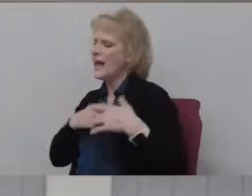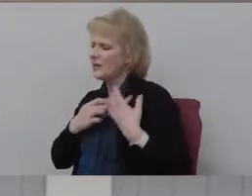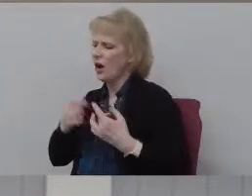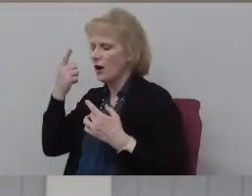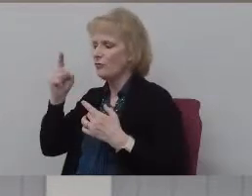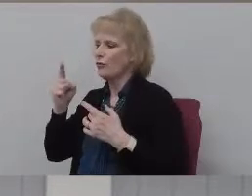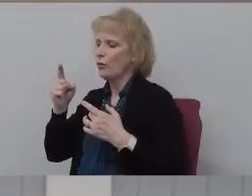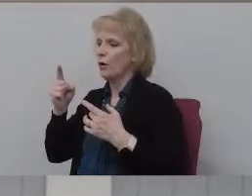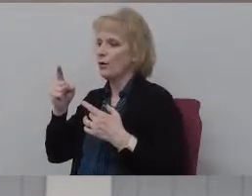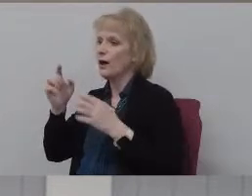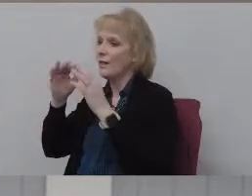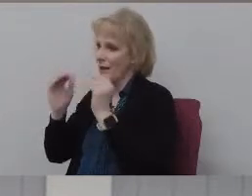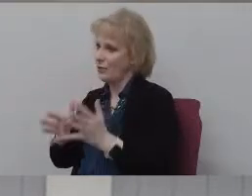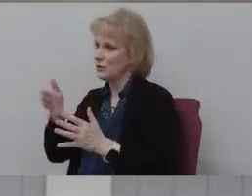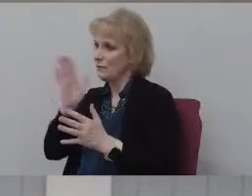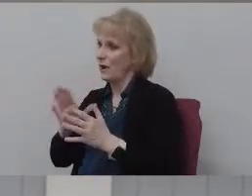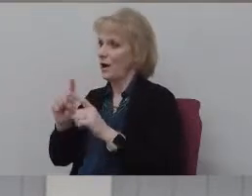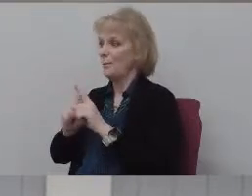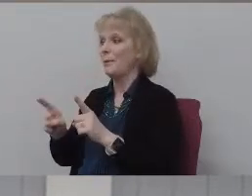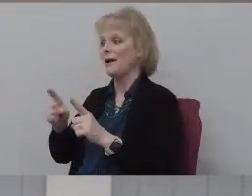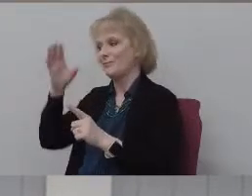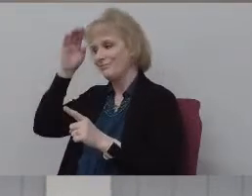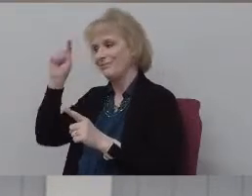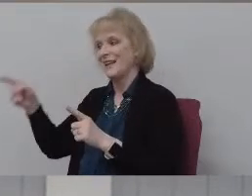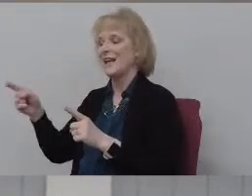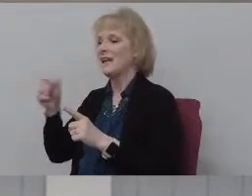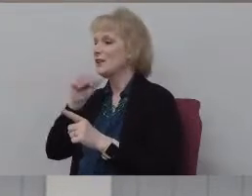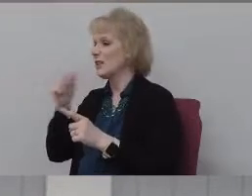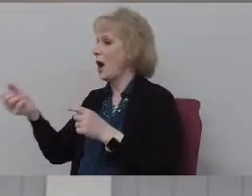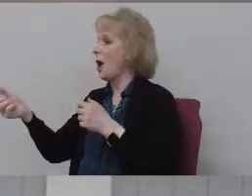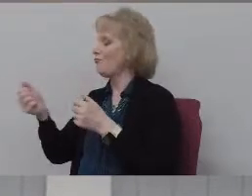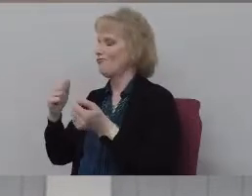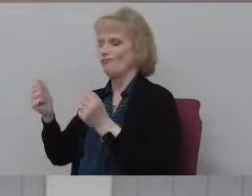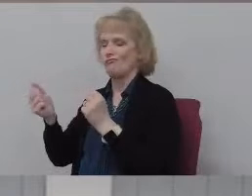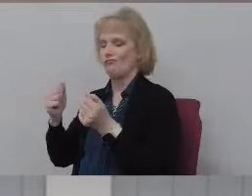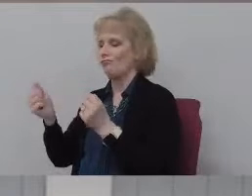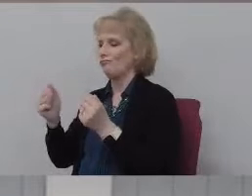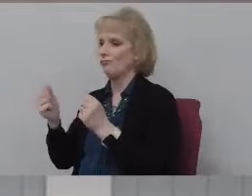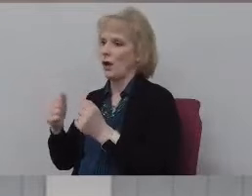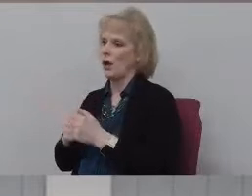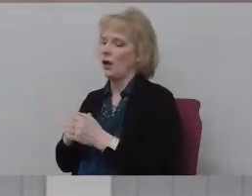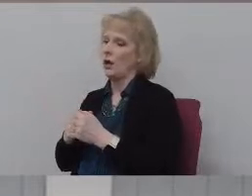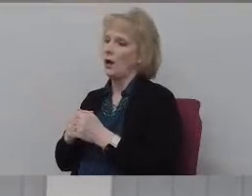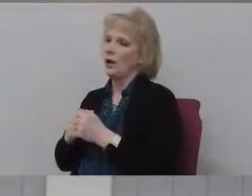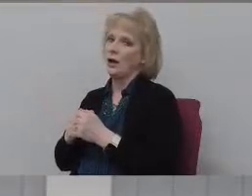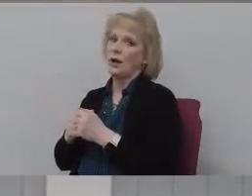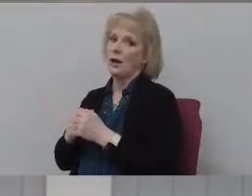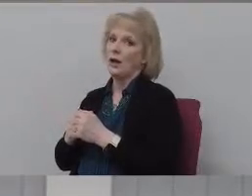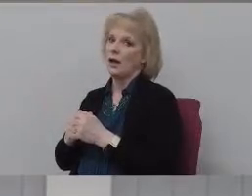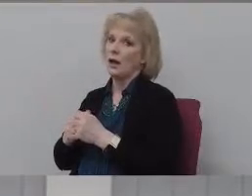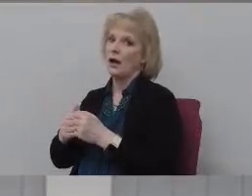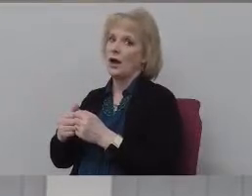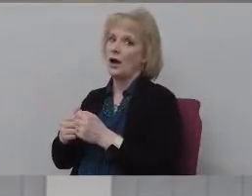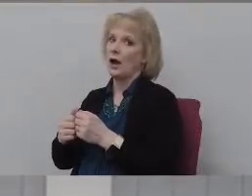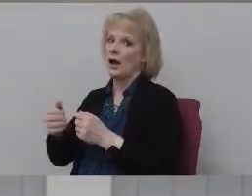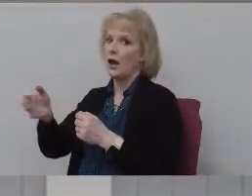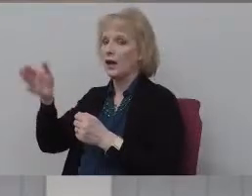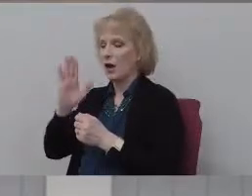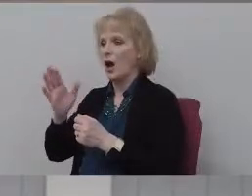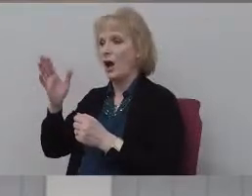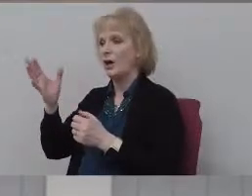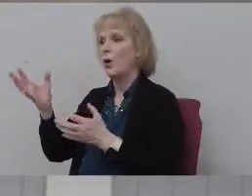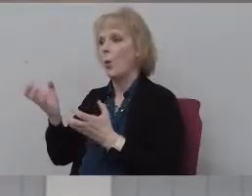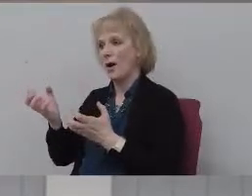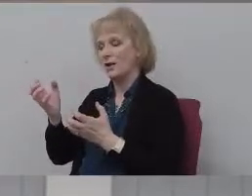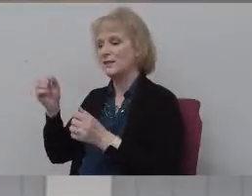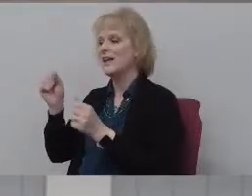but he's not in charge. He's got a heart for the house of God, but David isn't in charge of this thing. God wants everyone